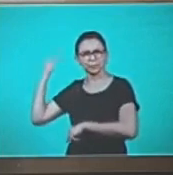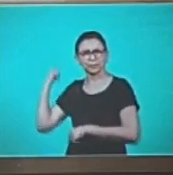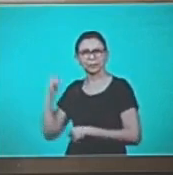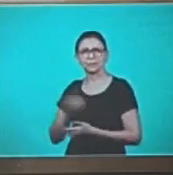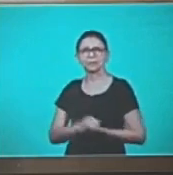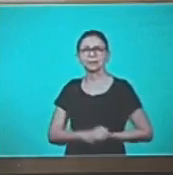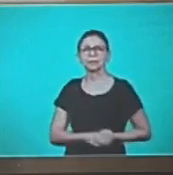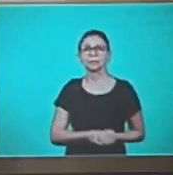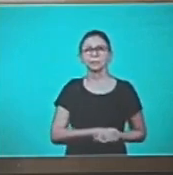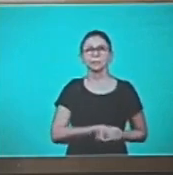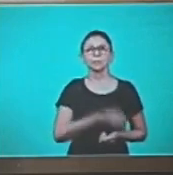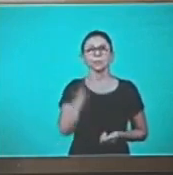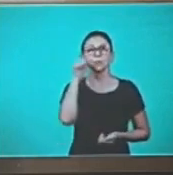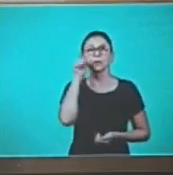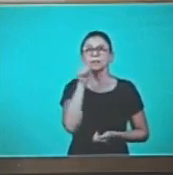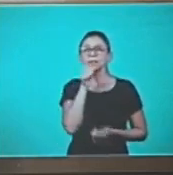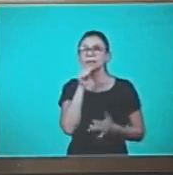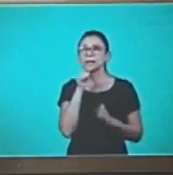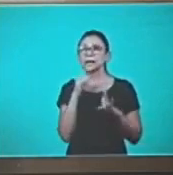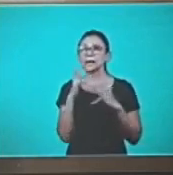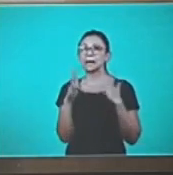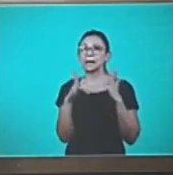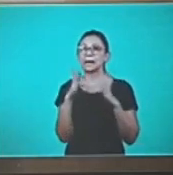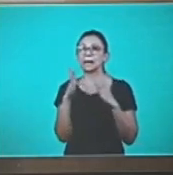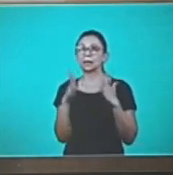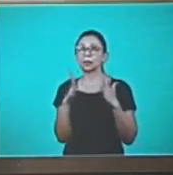the last moment in the past.